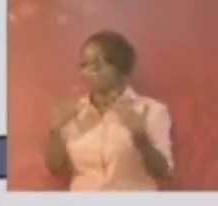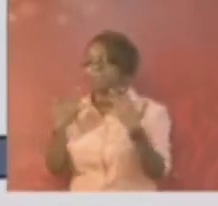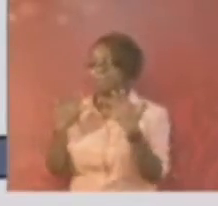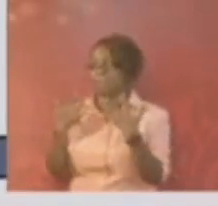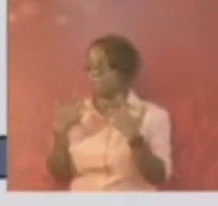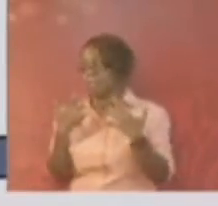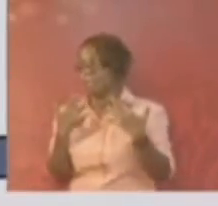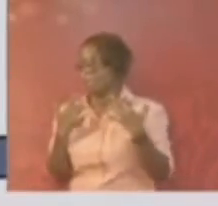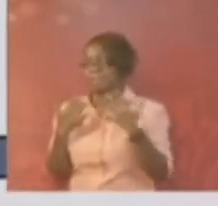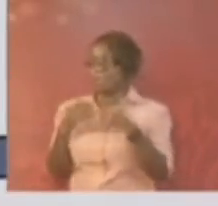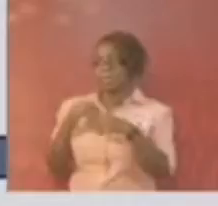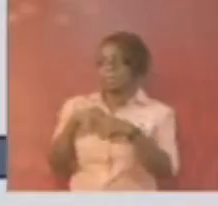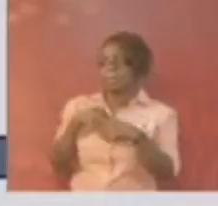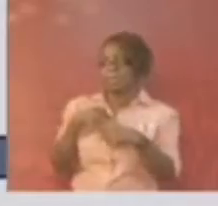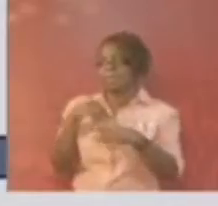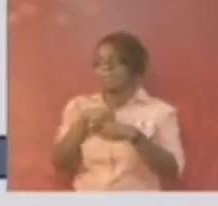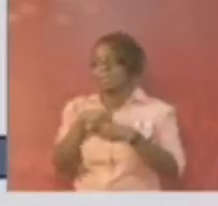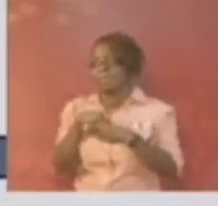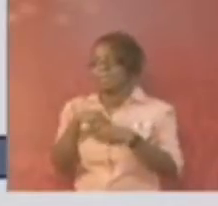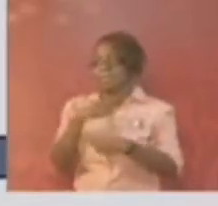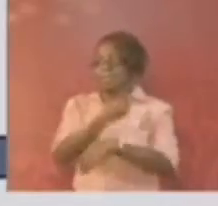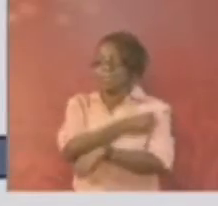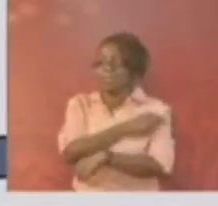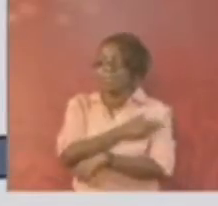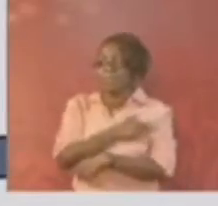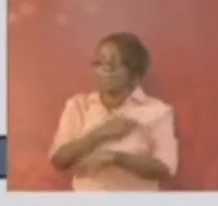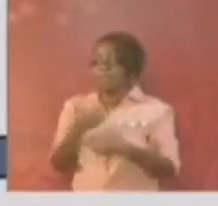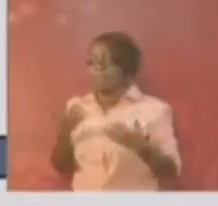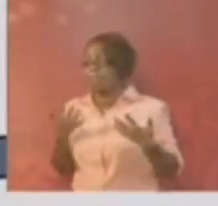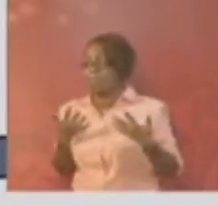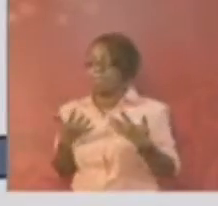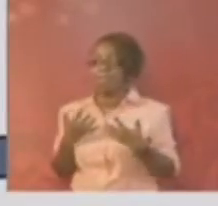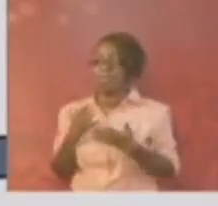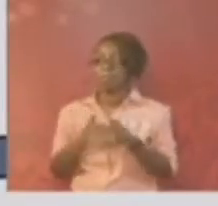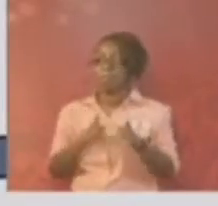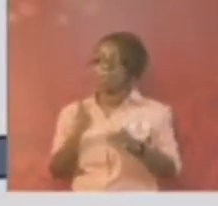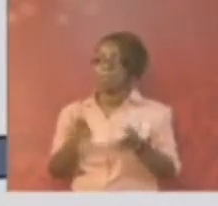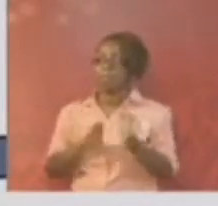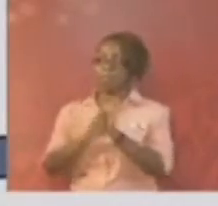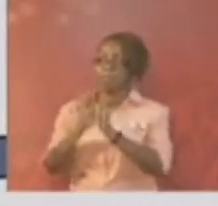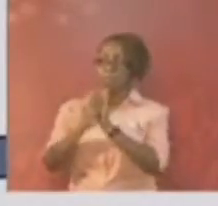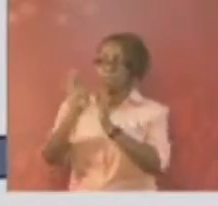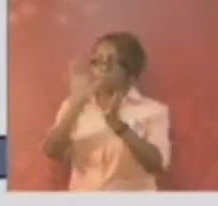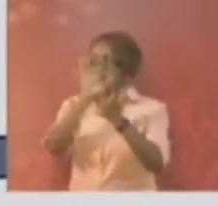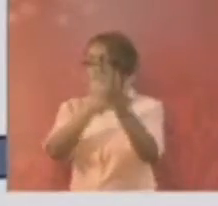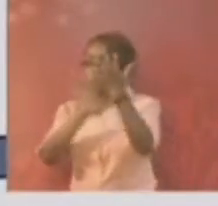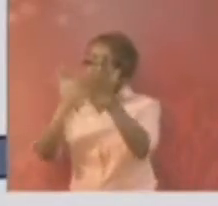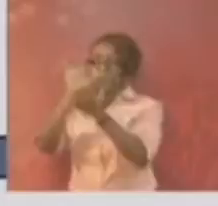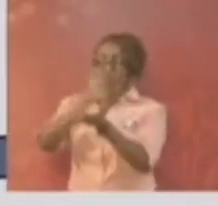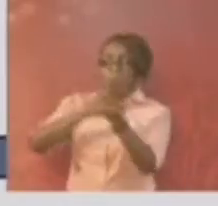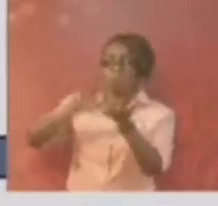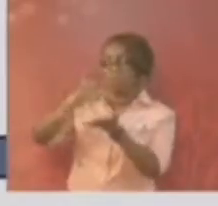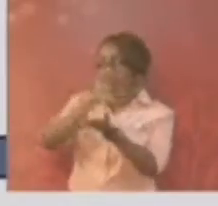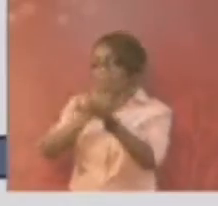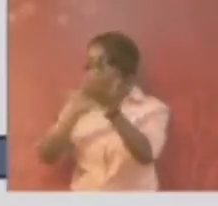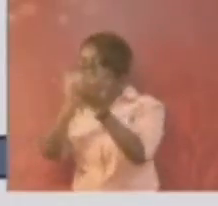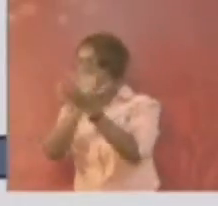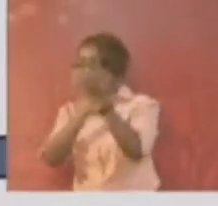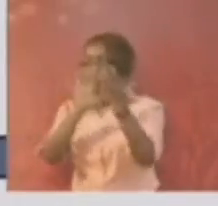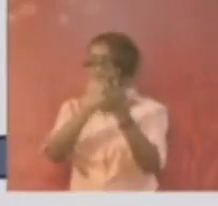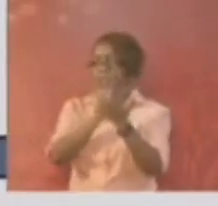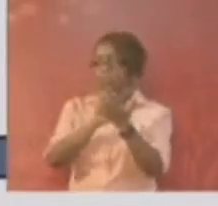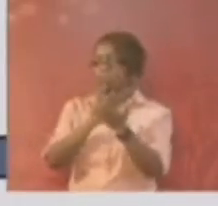instances, we've had patients who've developed a confusional syndrome and have also developed some